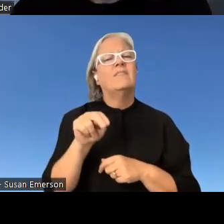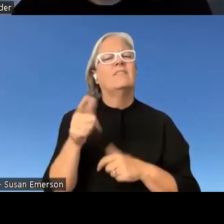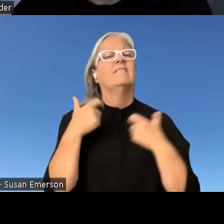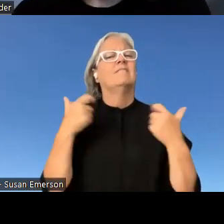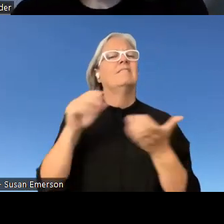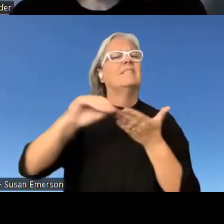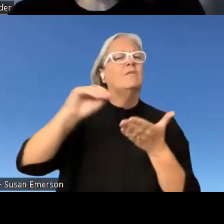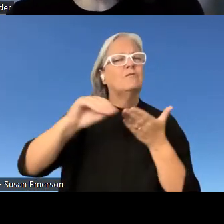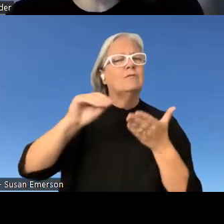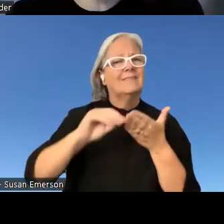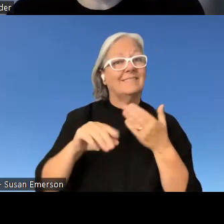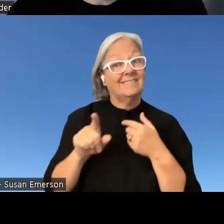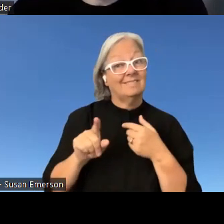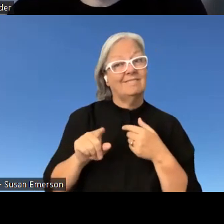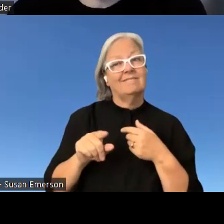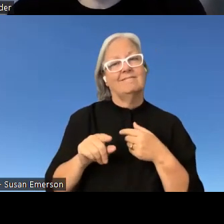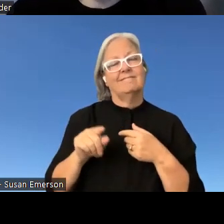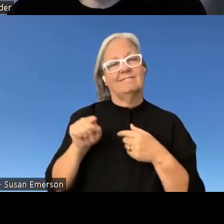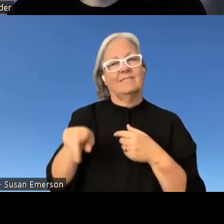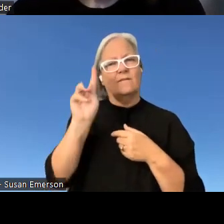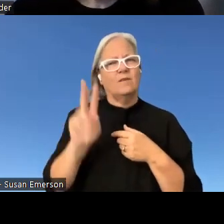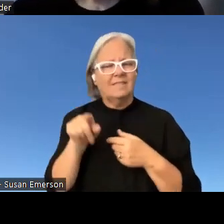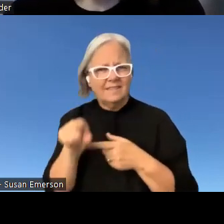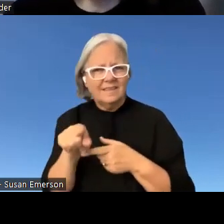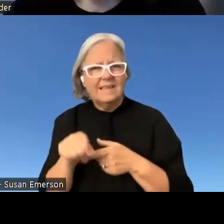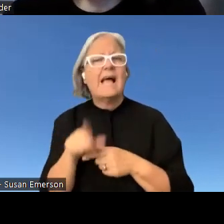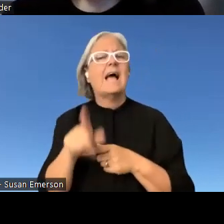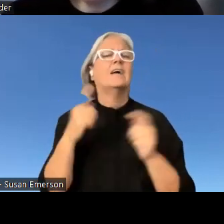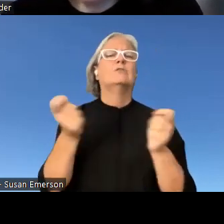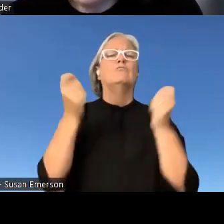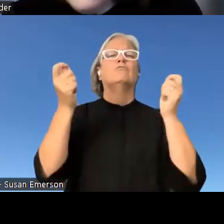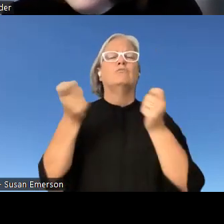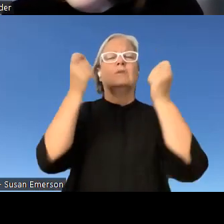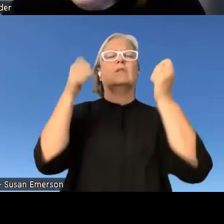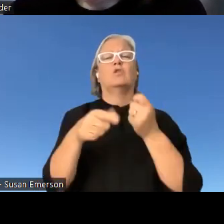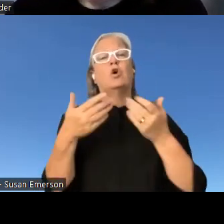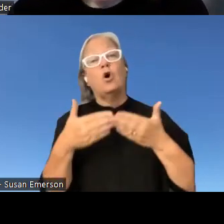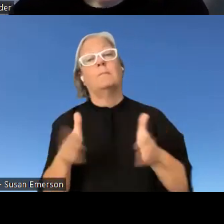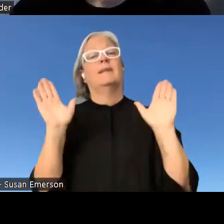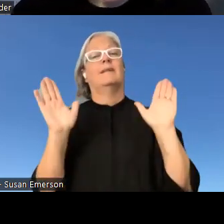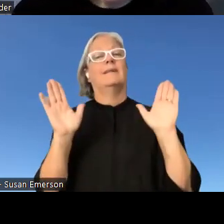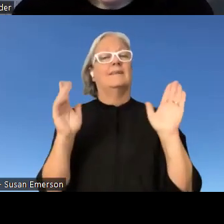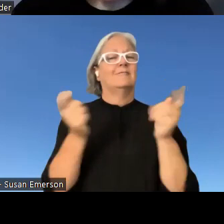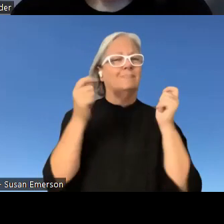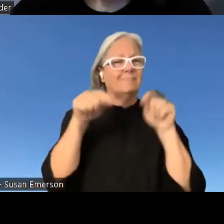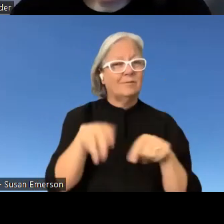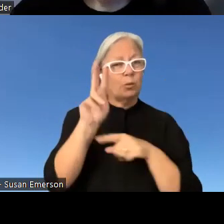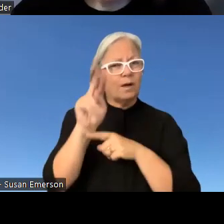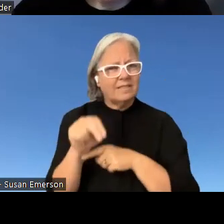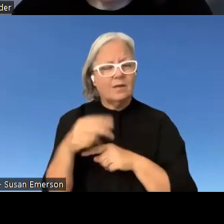who always celebrates the opening ceremony together with us at the UN. And then you can see a picture